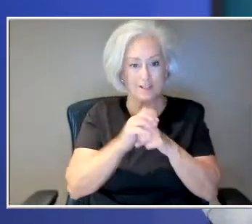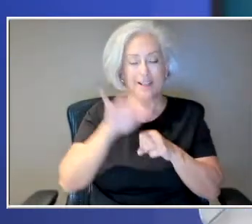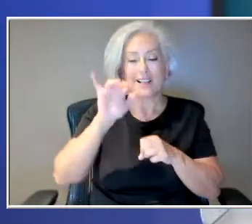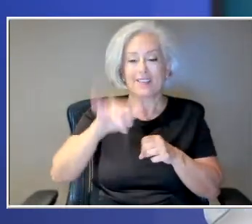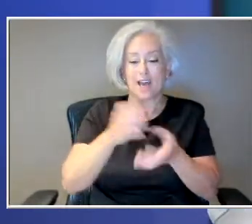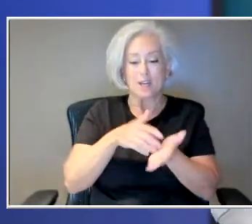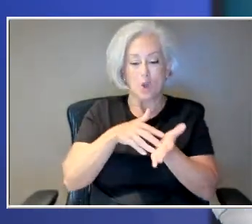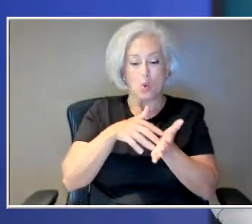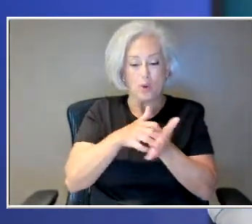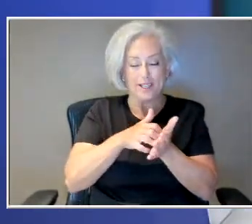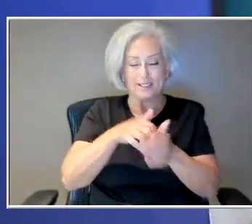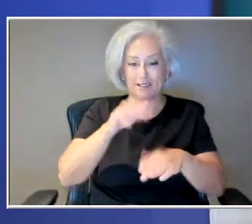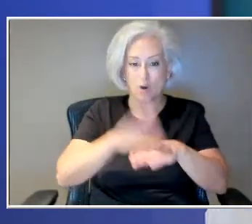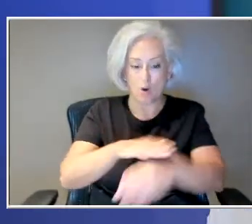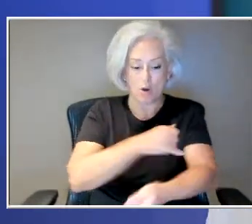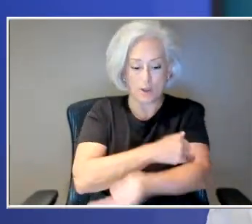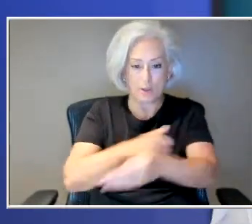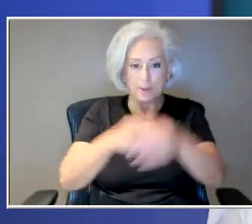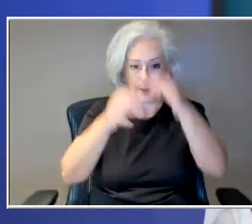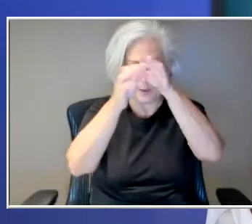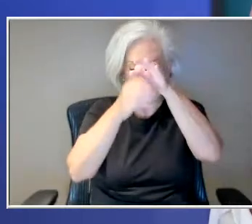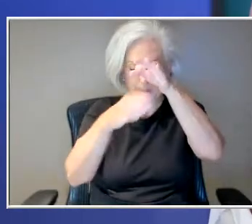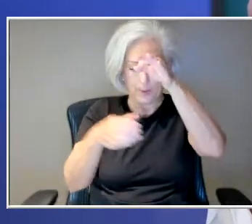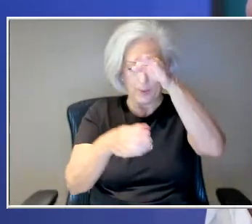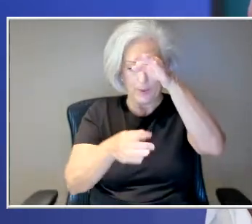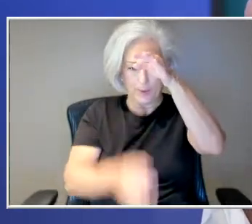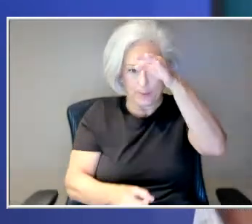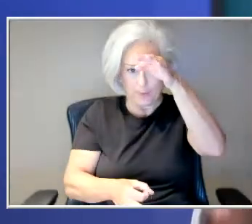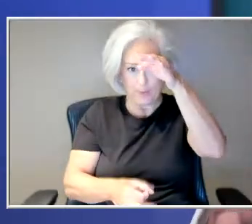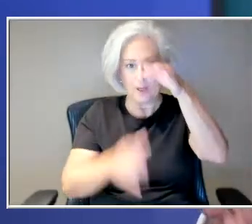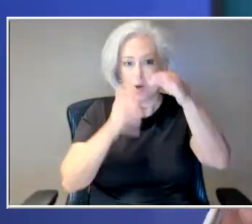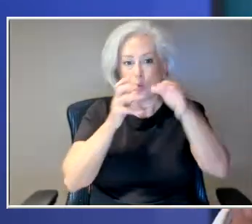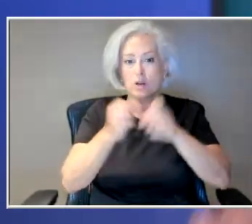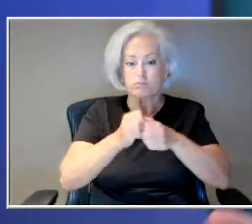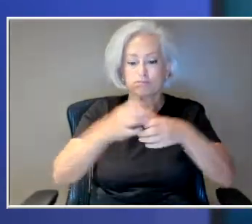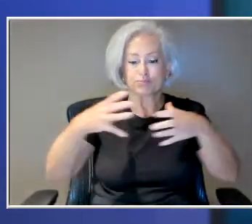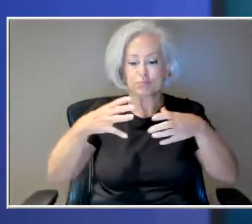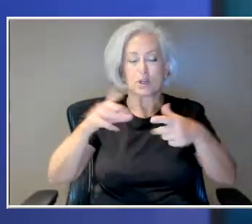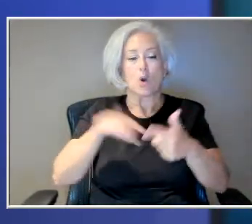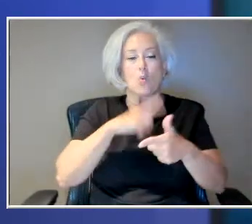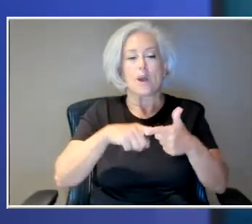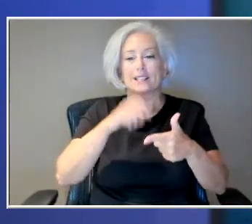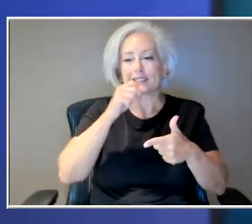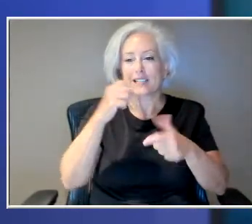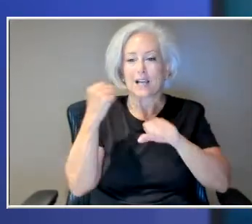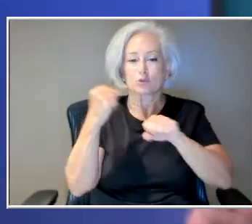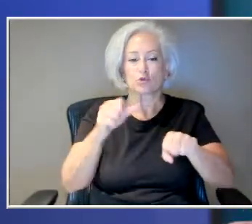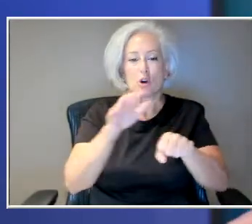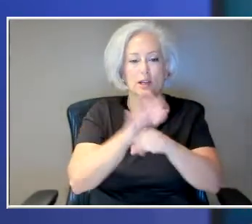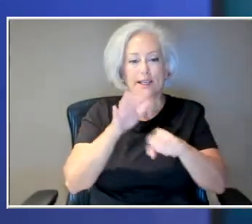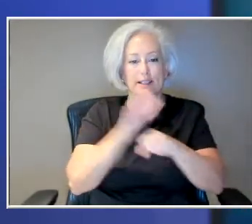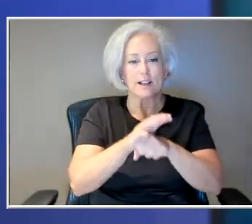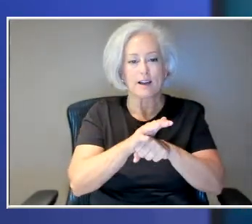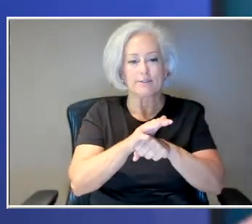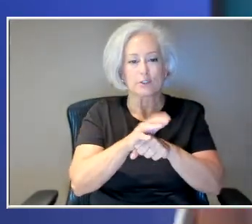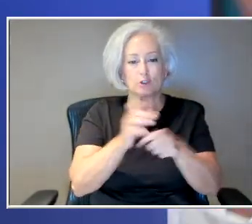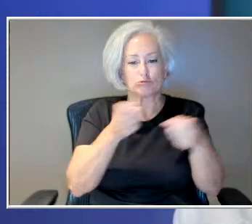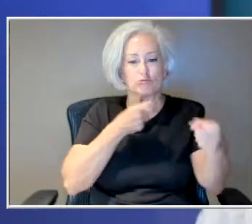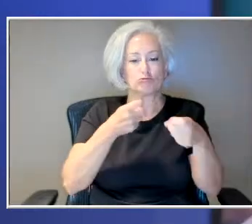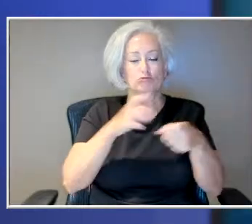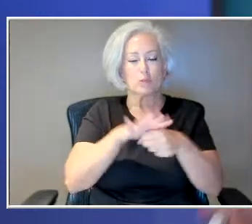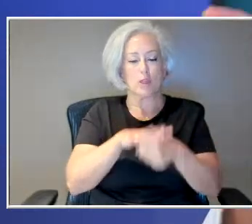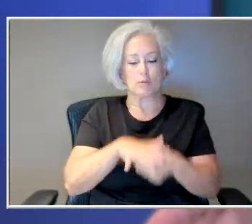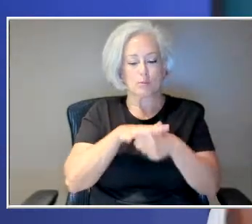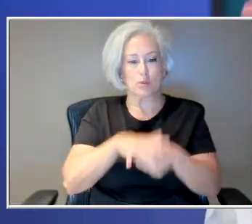when the wall gets thin enough that it's not strong enough to hold back the pressure. So the underlying mechanism there